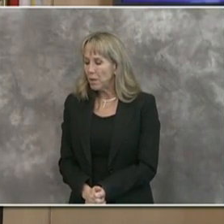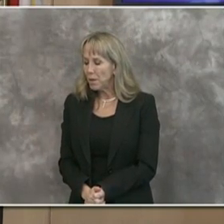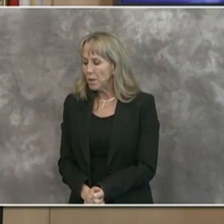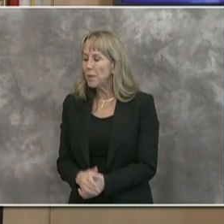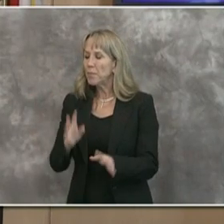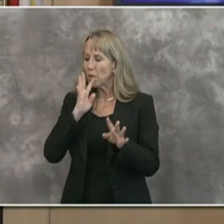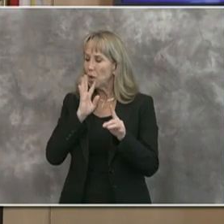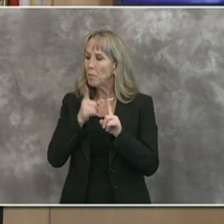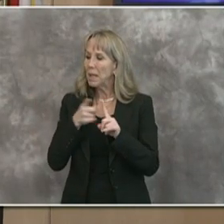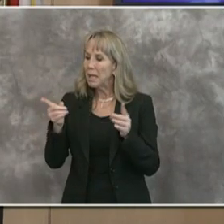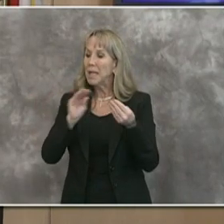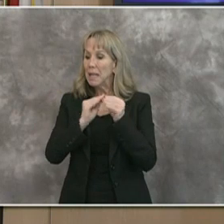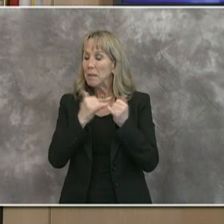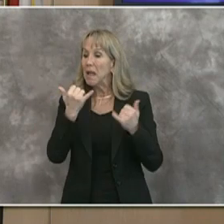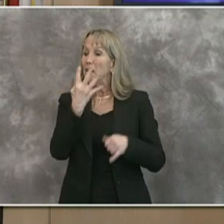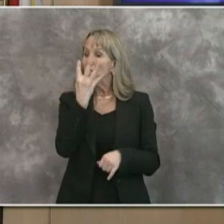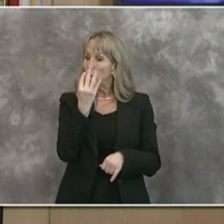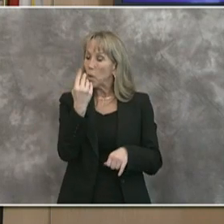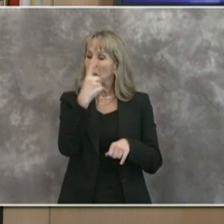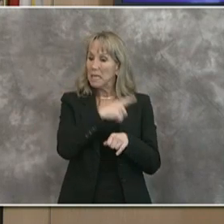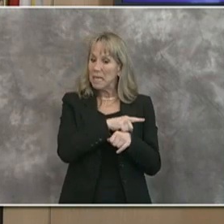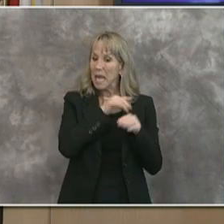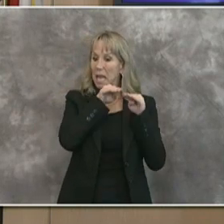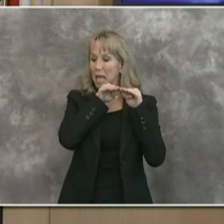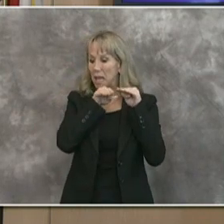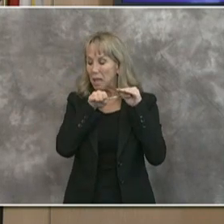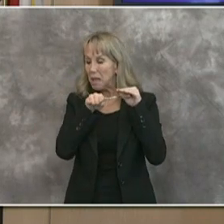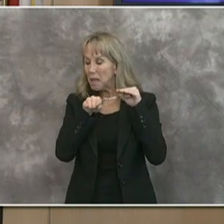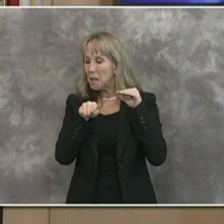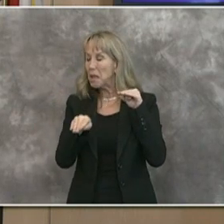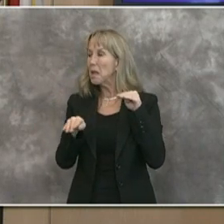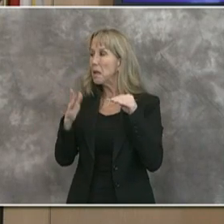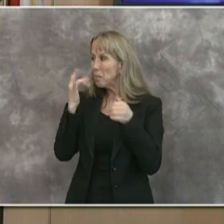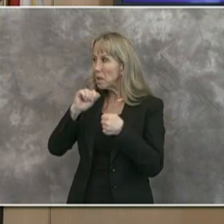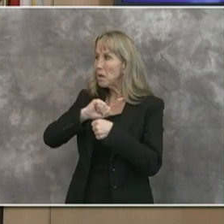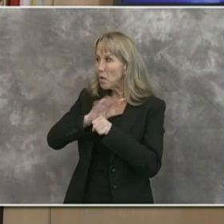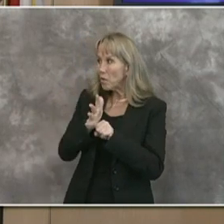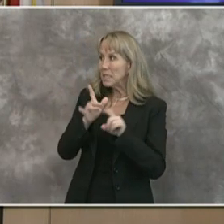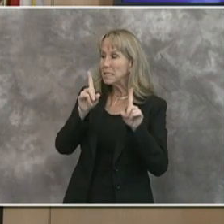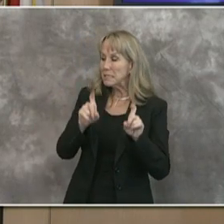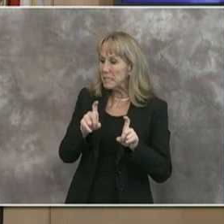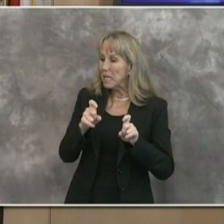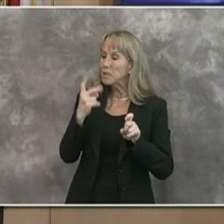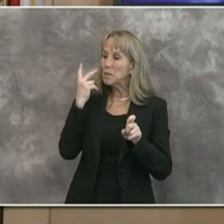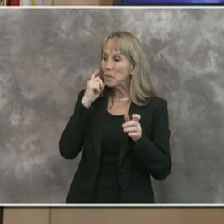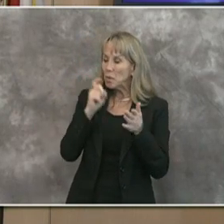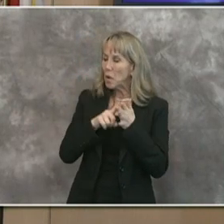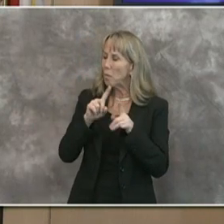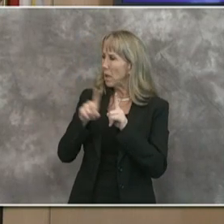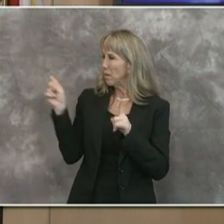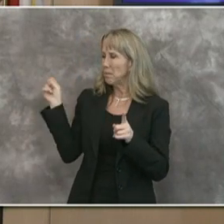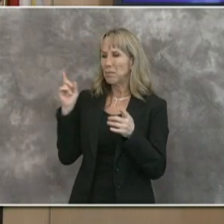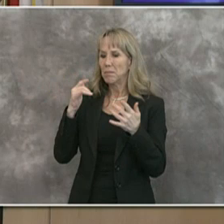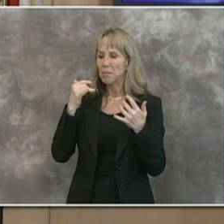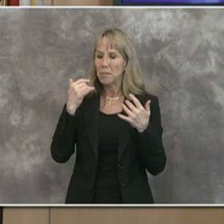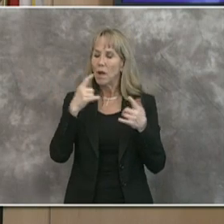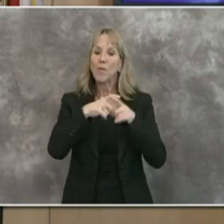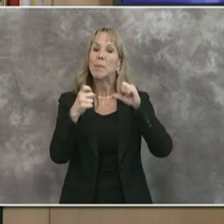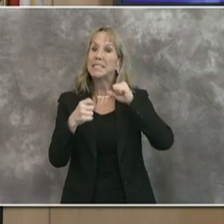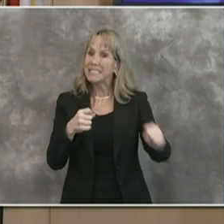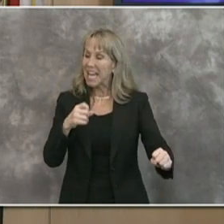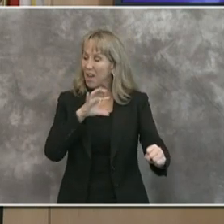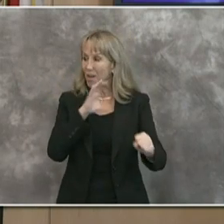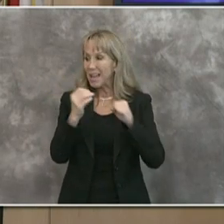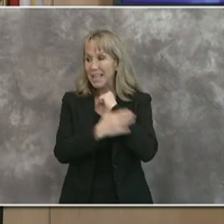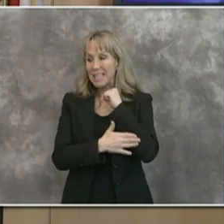improving metrics, 14-day downward trend in the rate of positive COVID-19 tests. But the data coming out of South County still seems